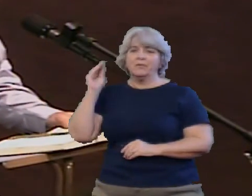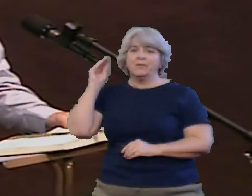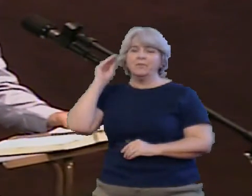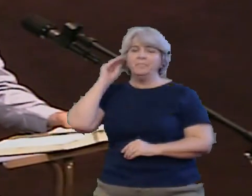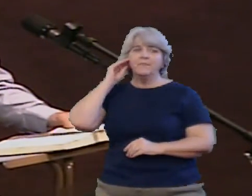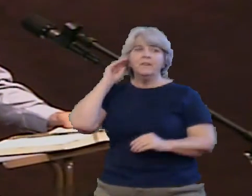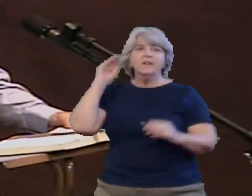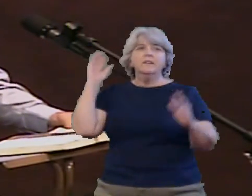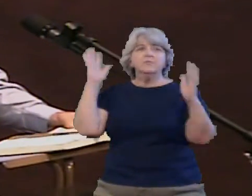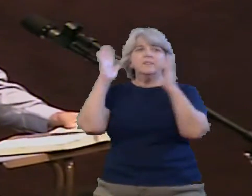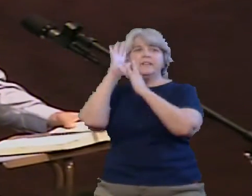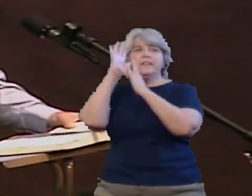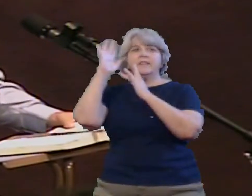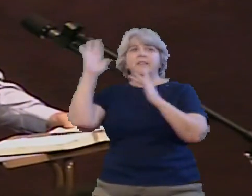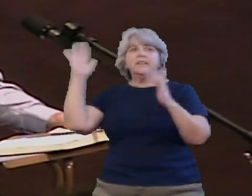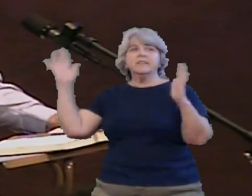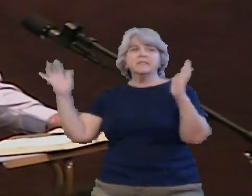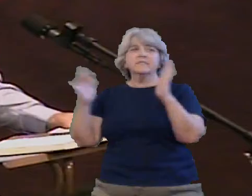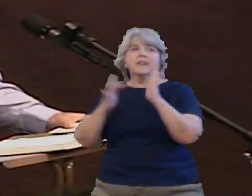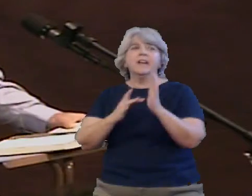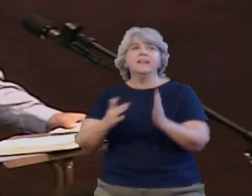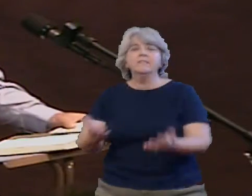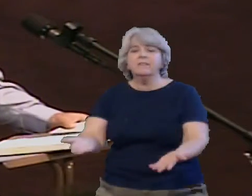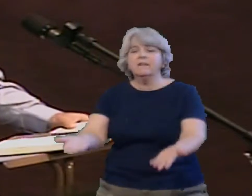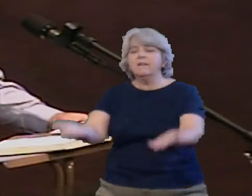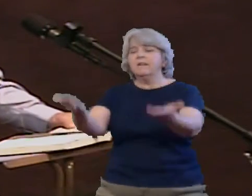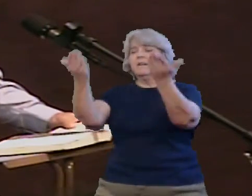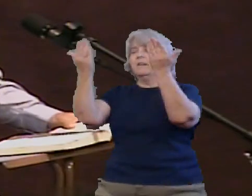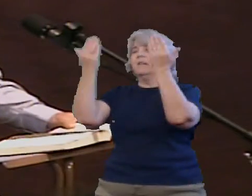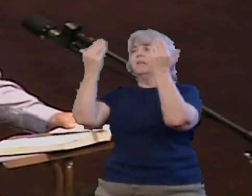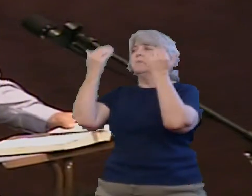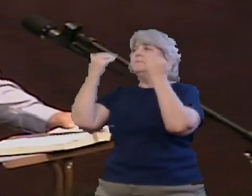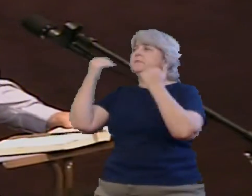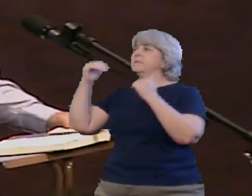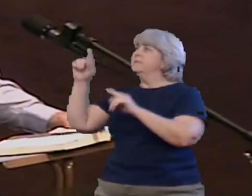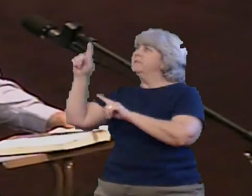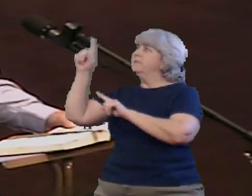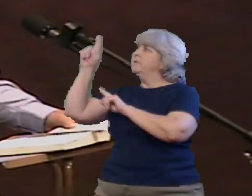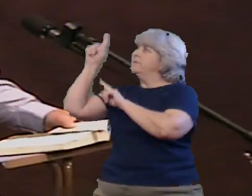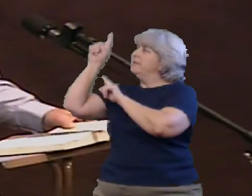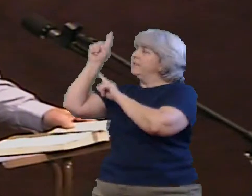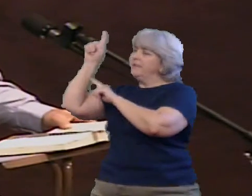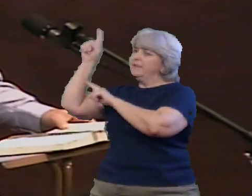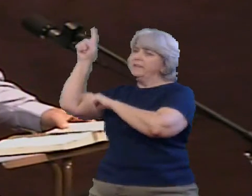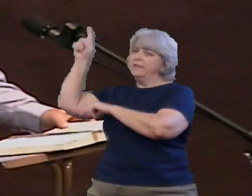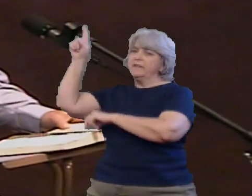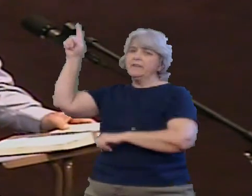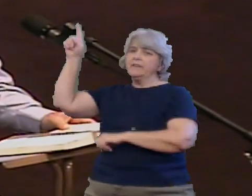Jesus, I come to thee.